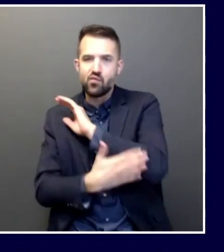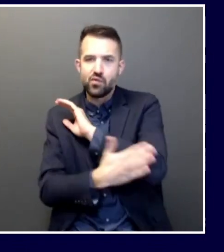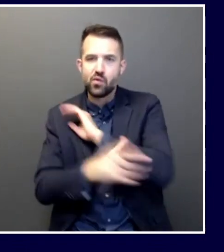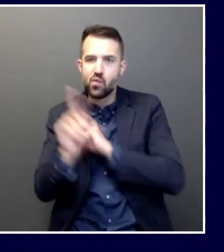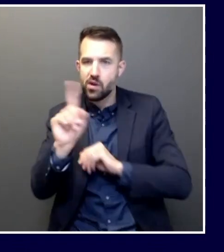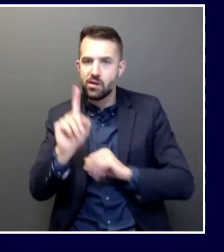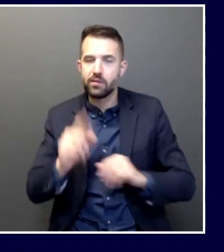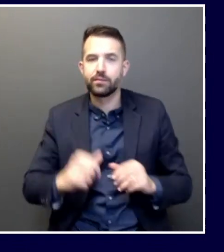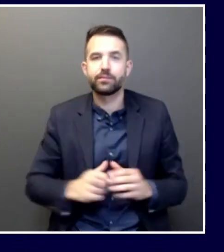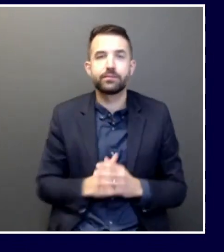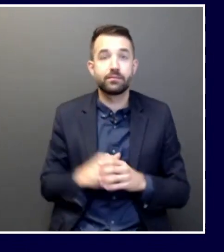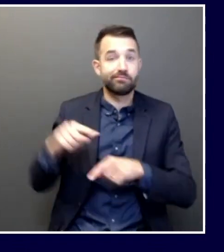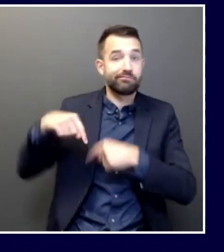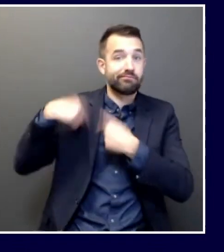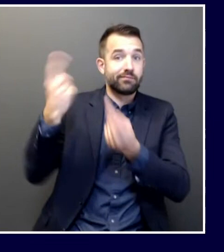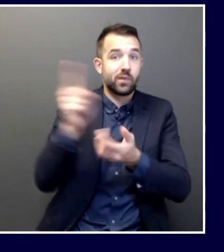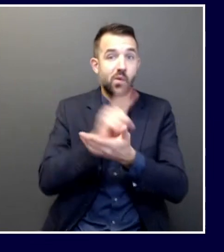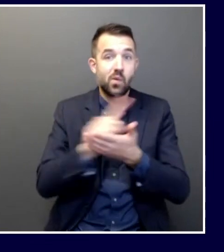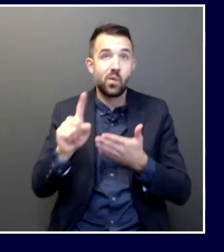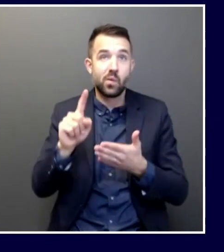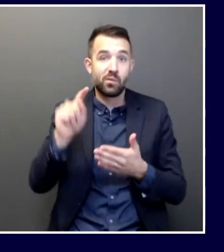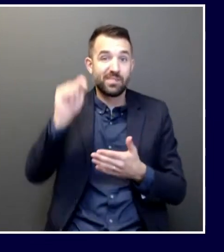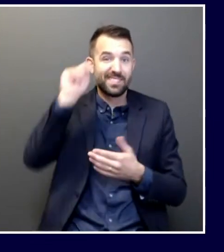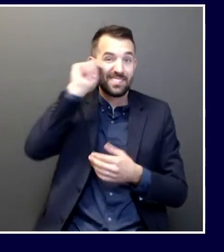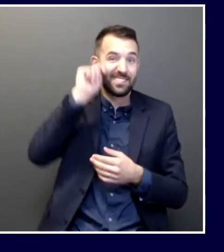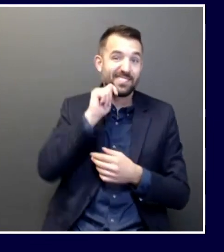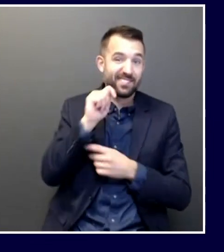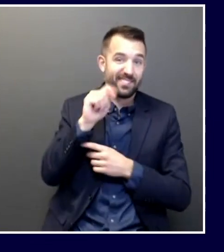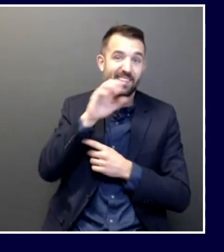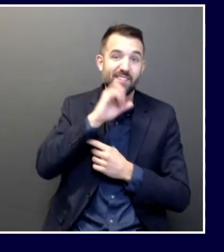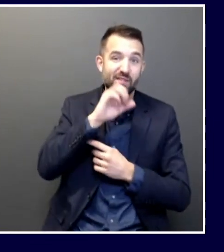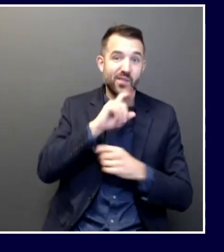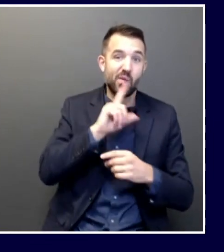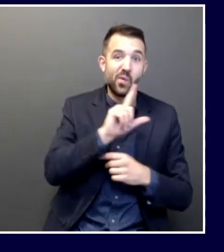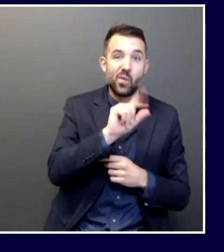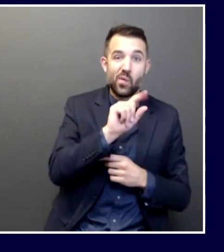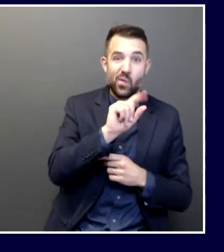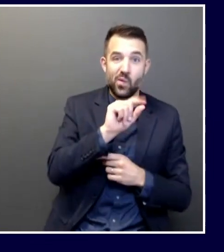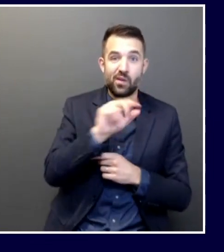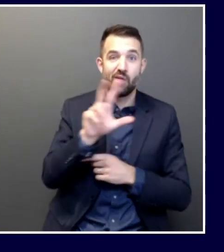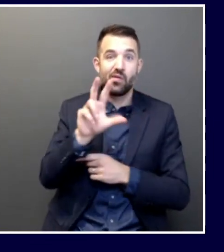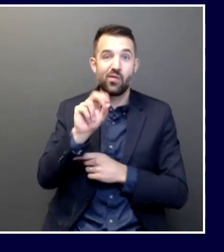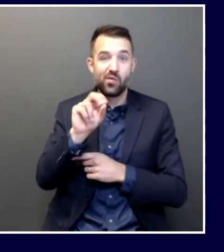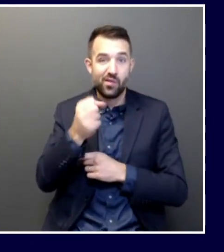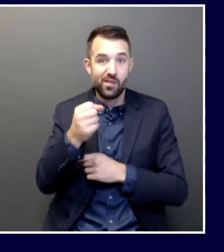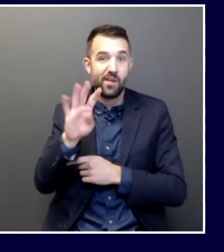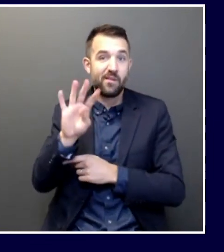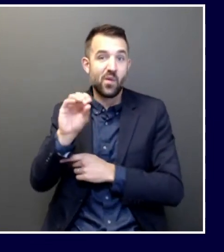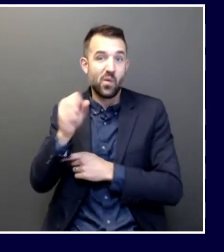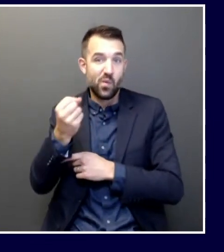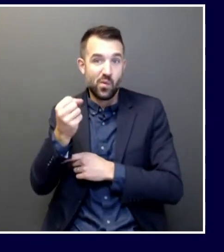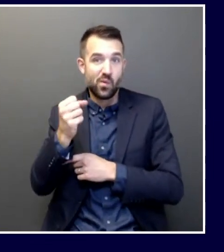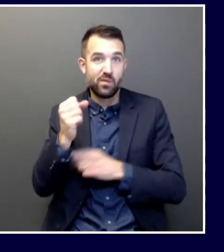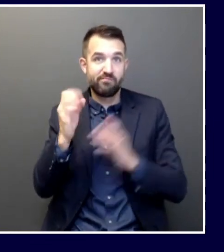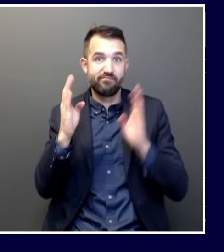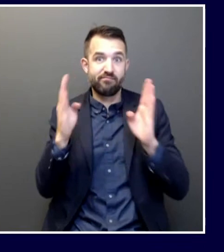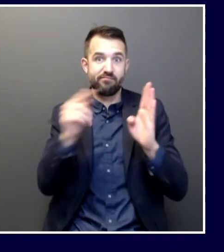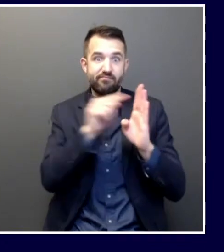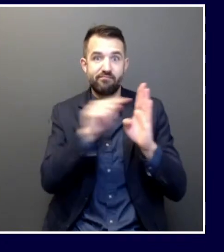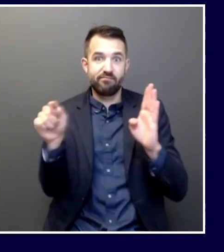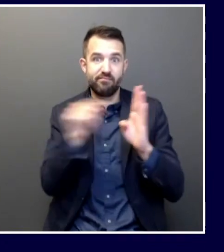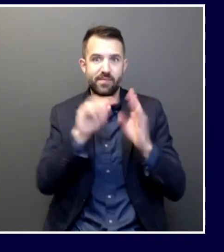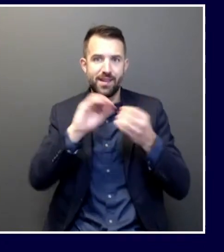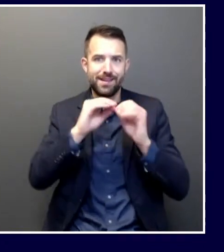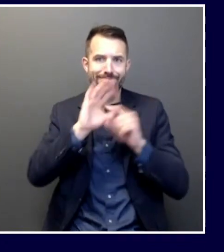their teens, 20s, 30s, and 40s are getting vaccinated at high rates,